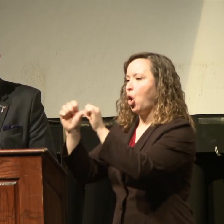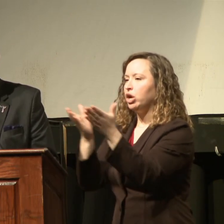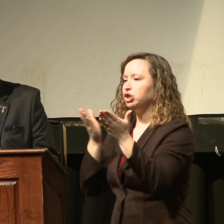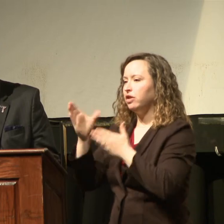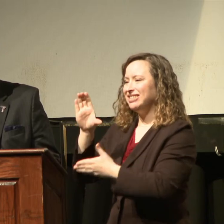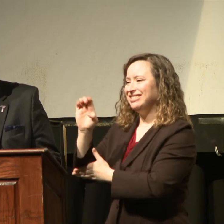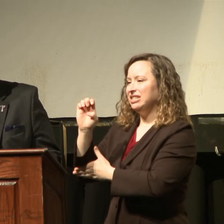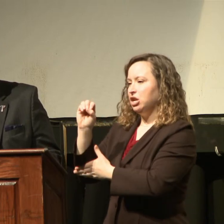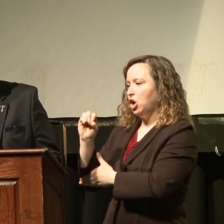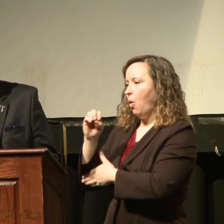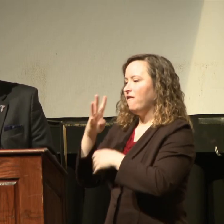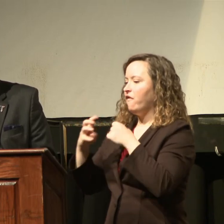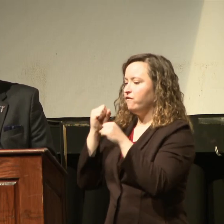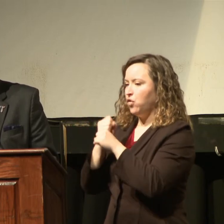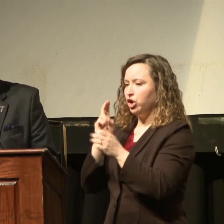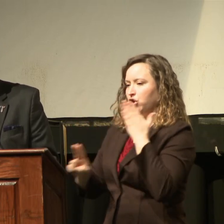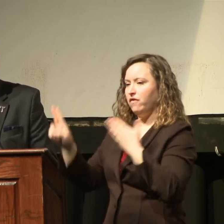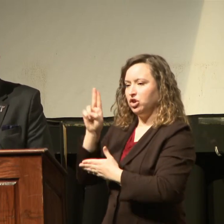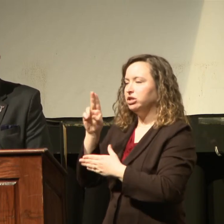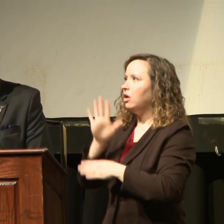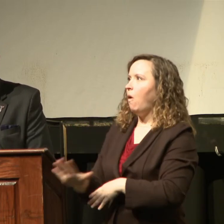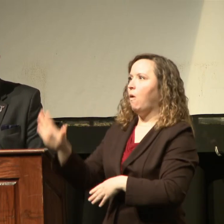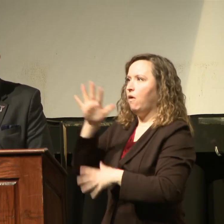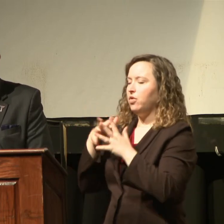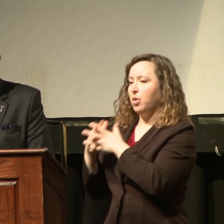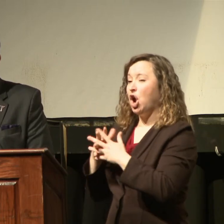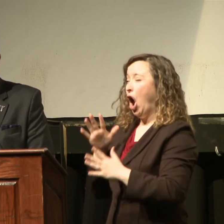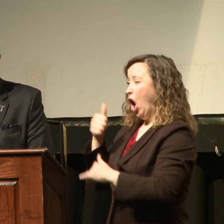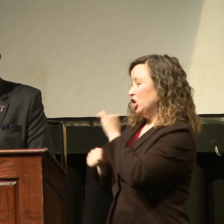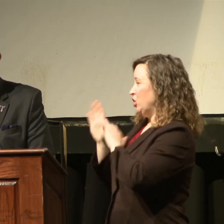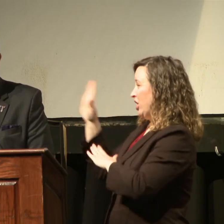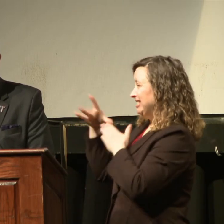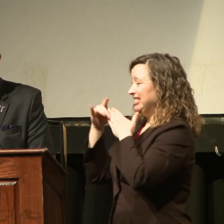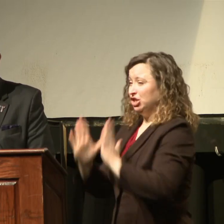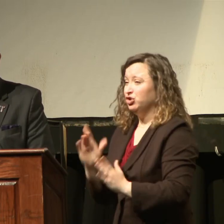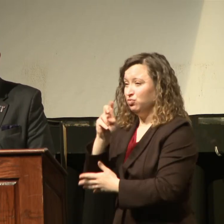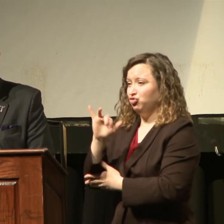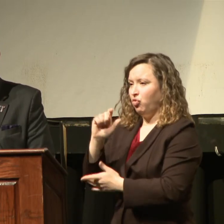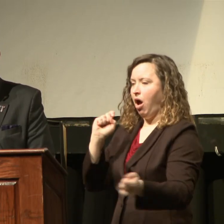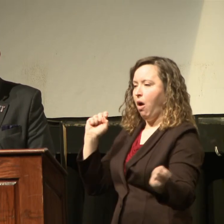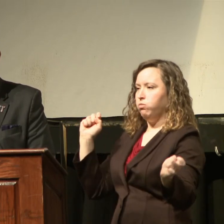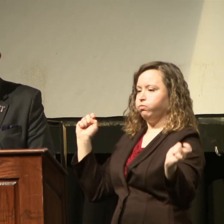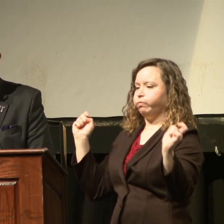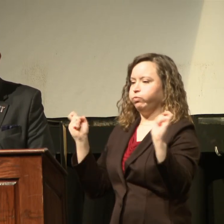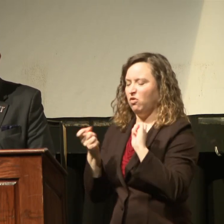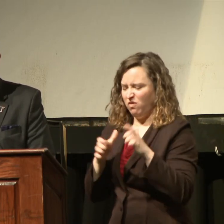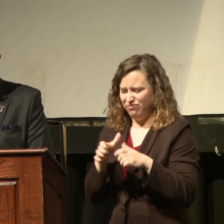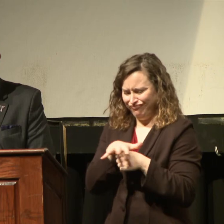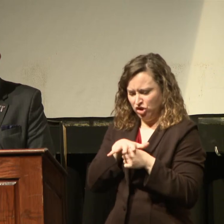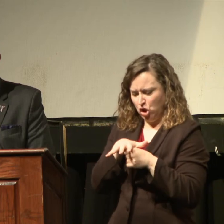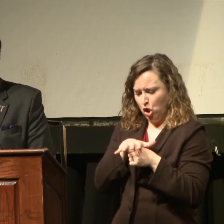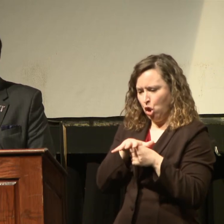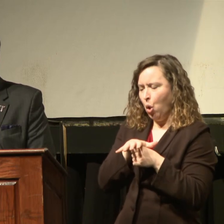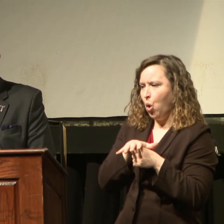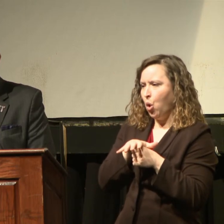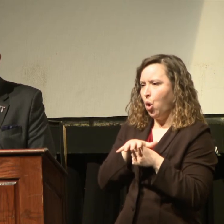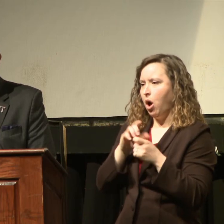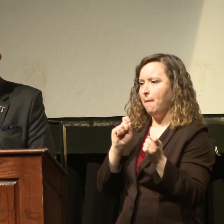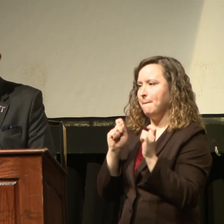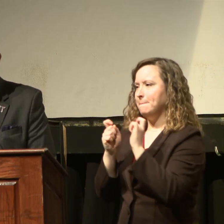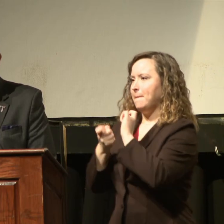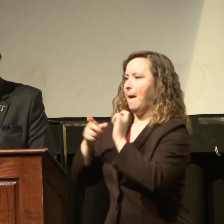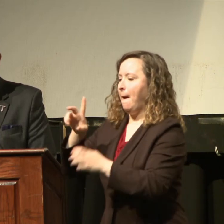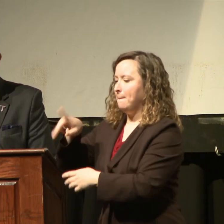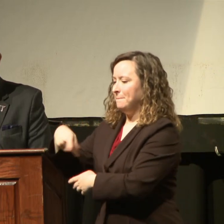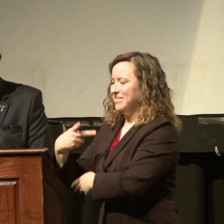country. Under Dr. Hawkins' leadership, Troy University has been transformed from a regional institution to a doctoral